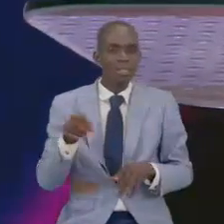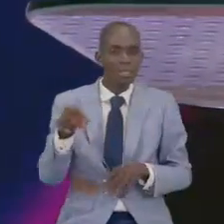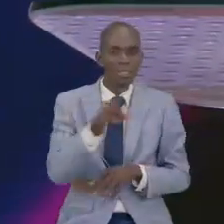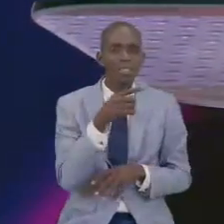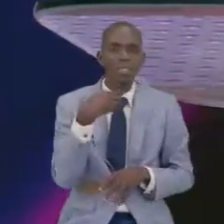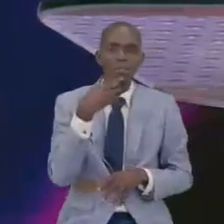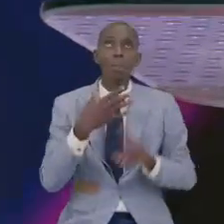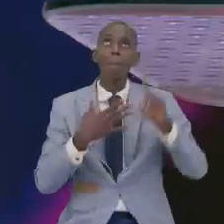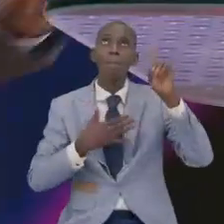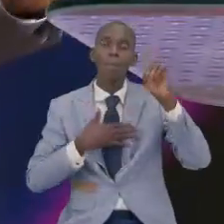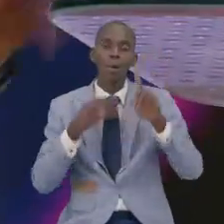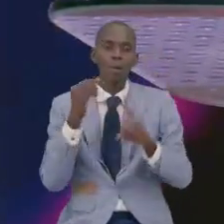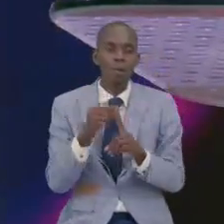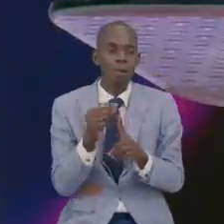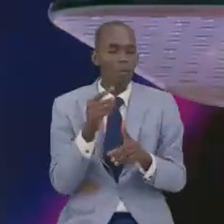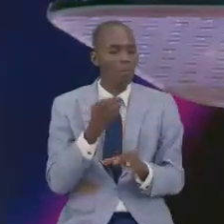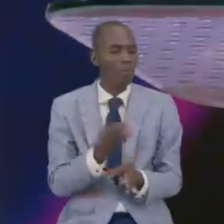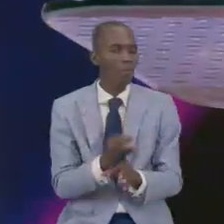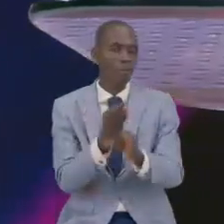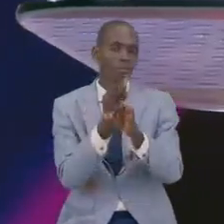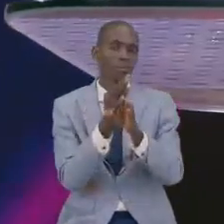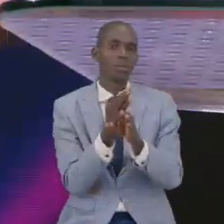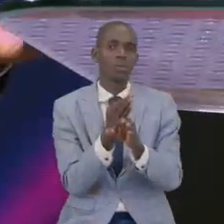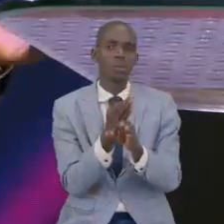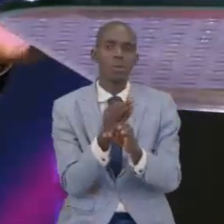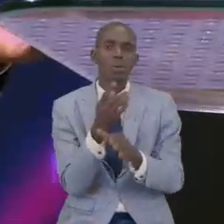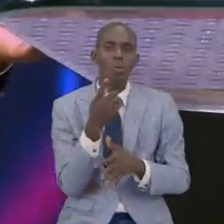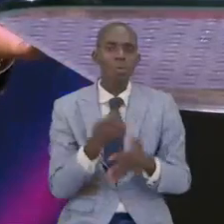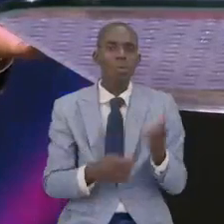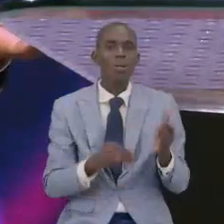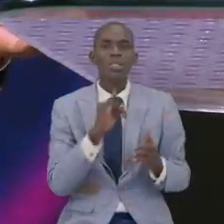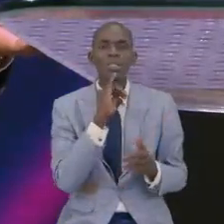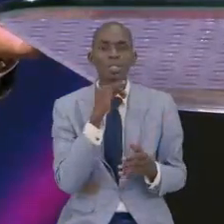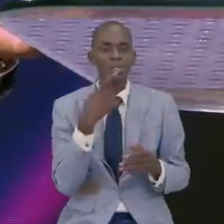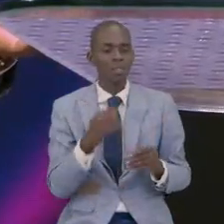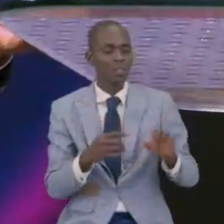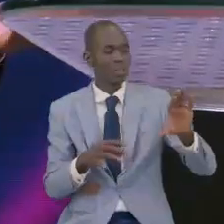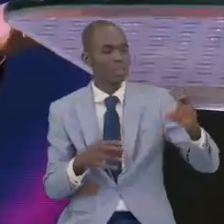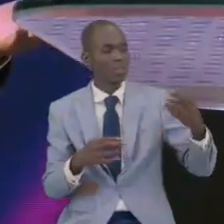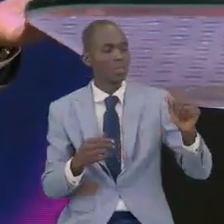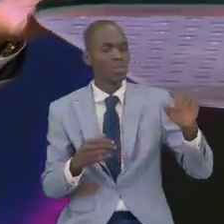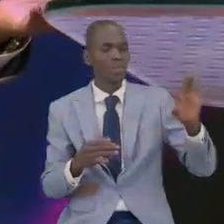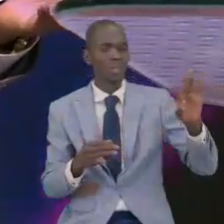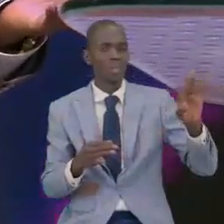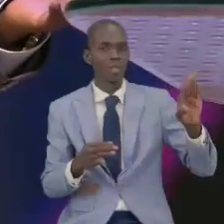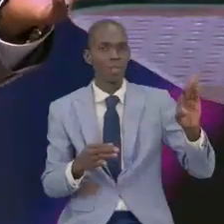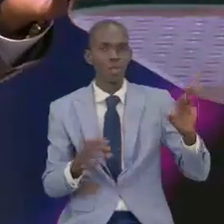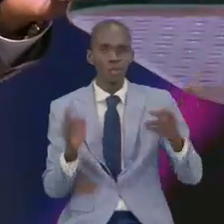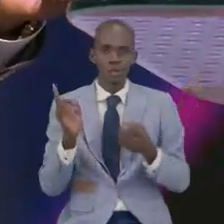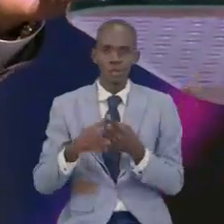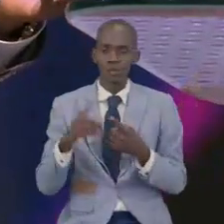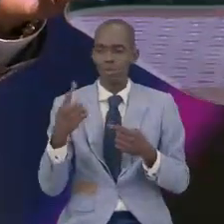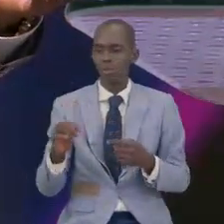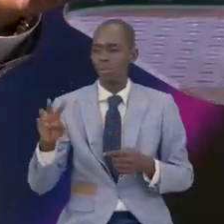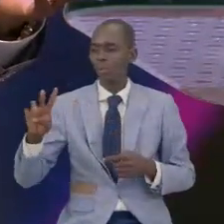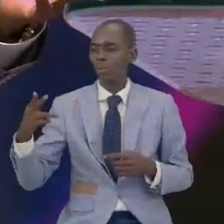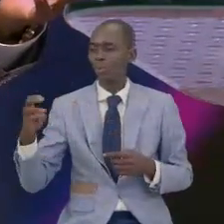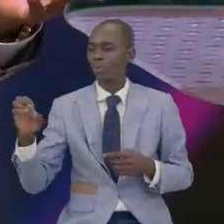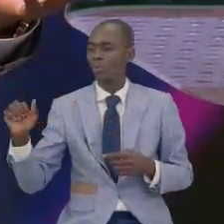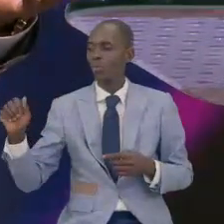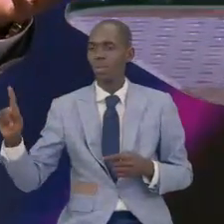my word faithfully. What is chaff to the wheat? The dream, chaff.